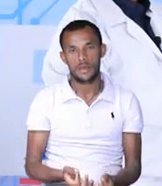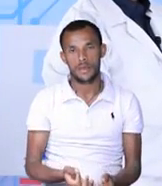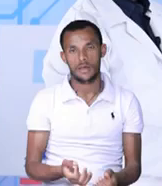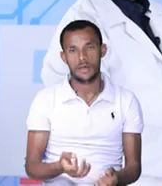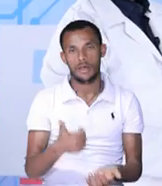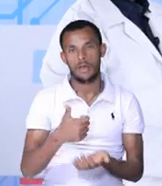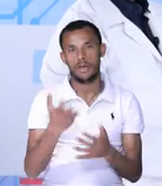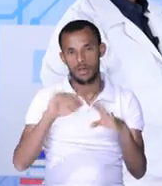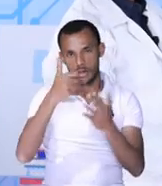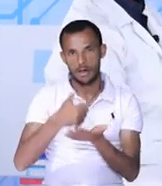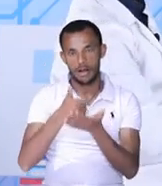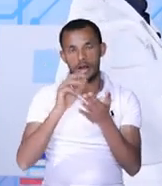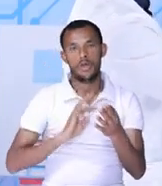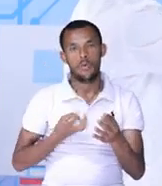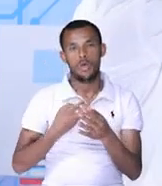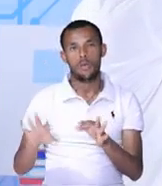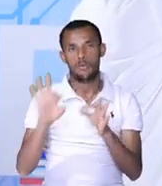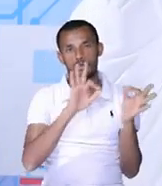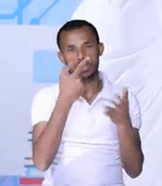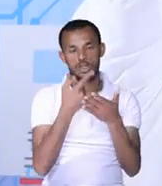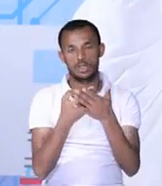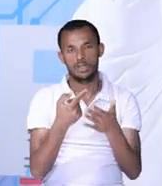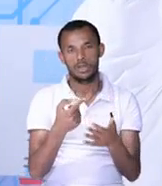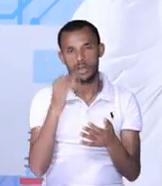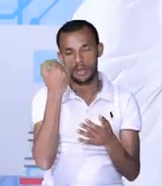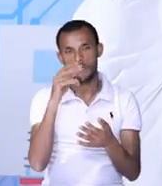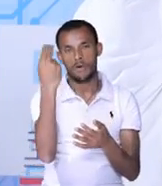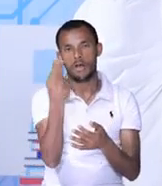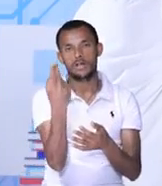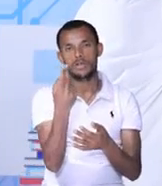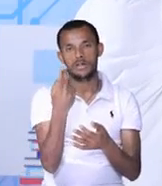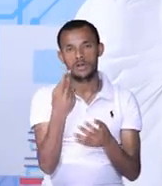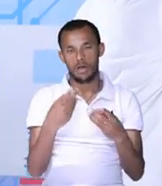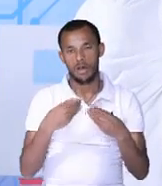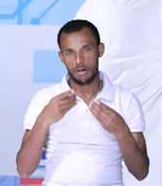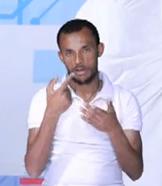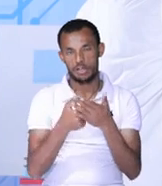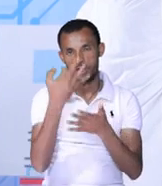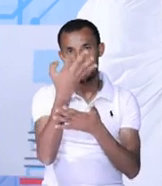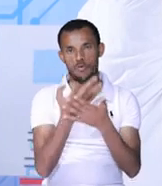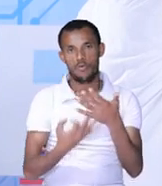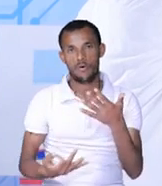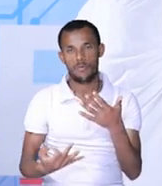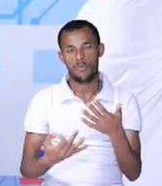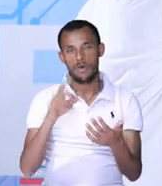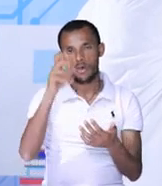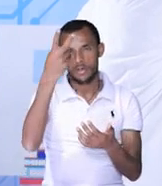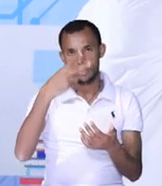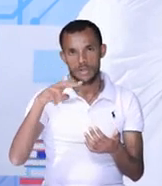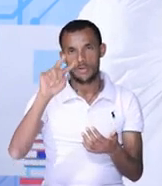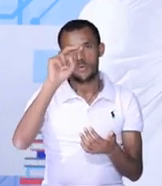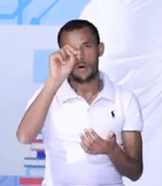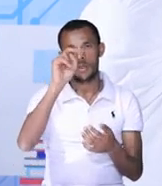in the guideline, we put this one if a function had this form, some x the power